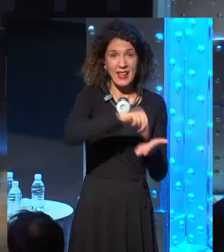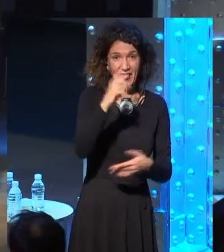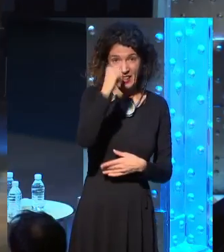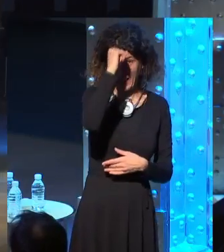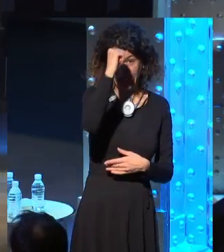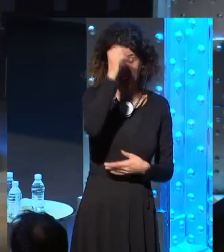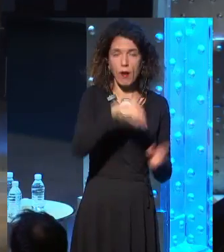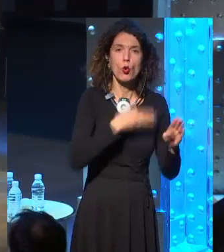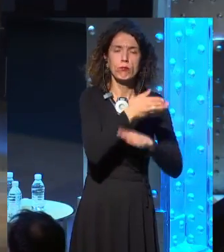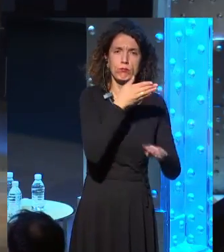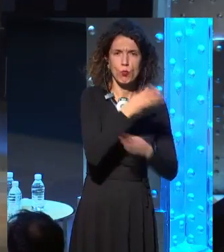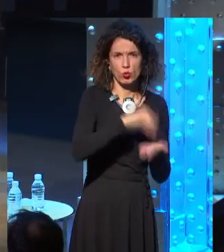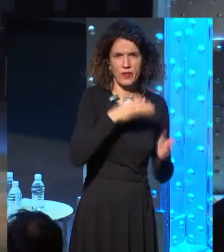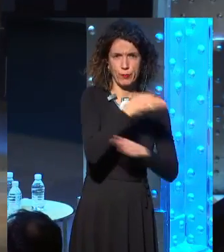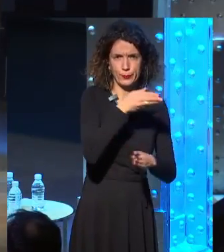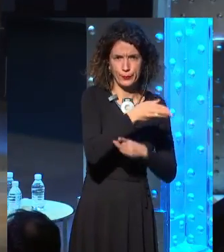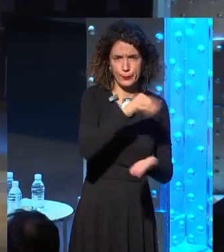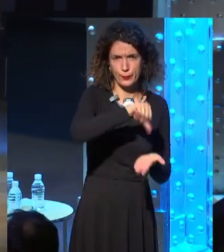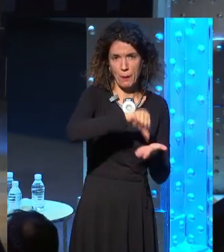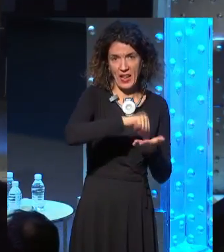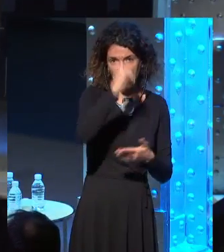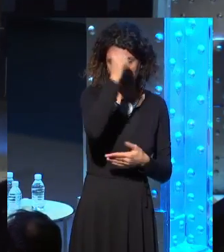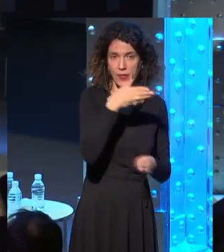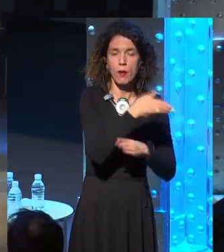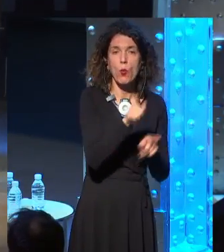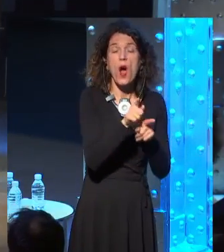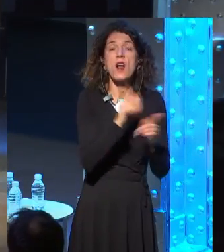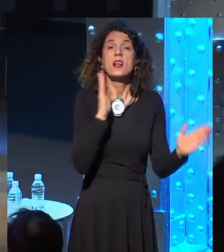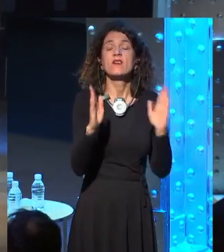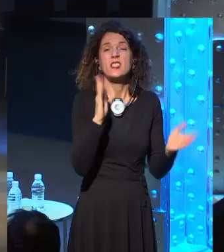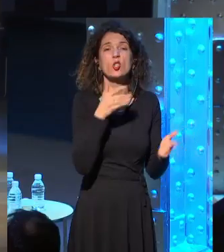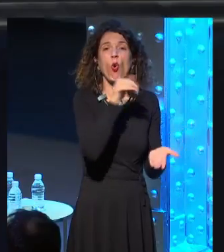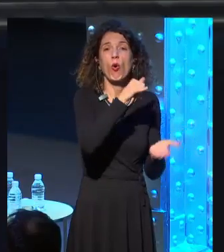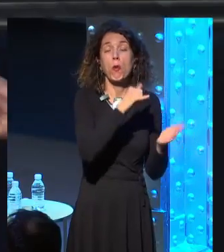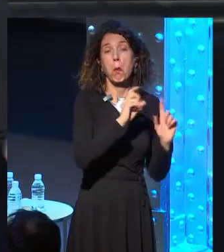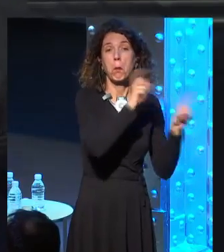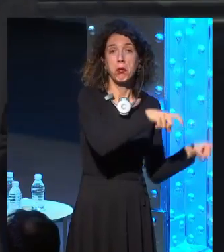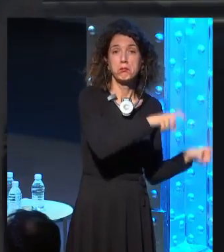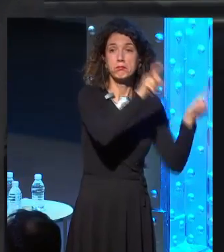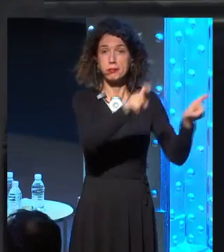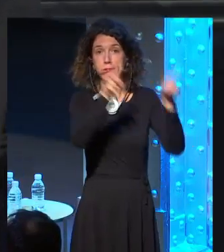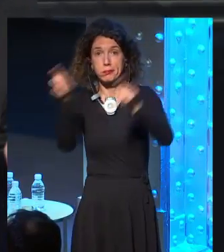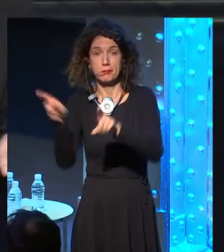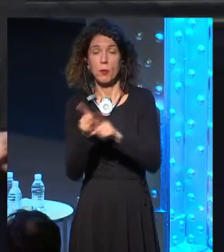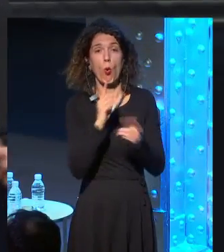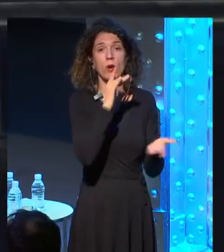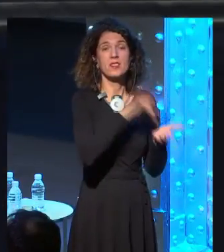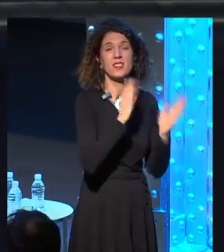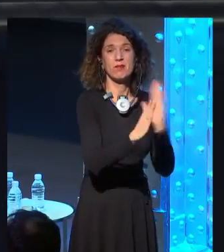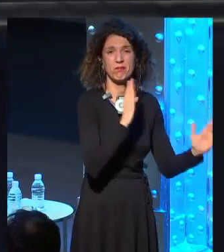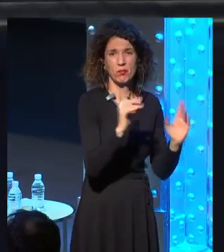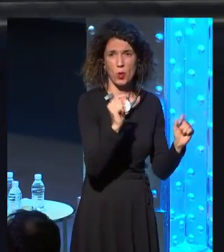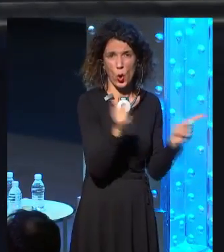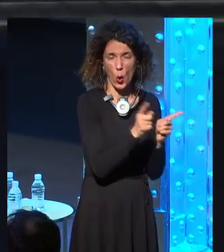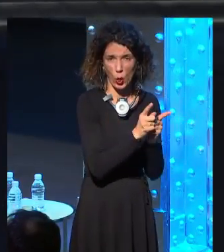often, but it was just a sort of transit place. I was coming from somewhere and going to another place. But